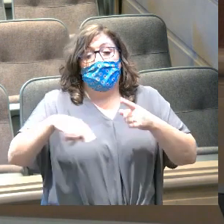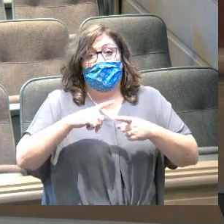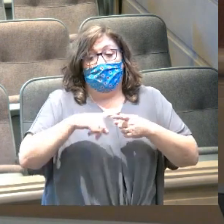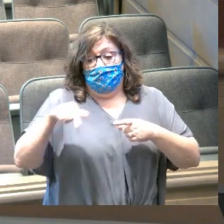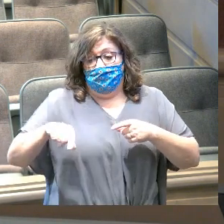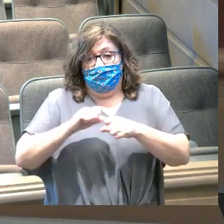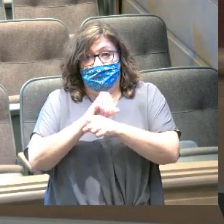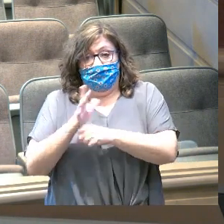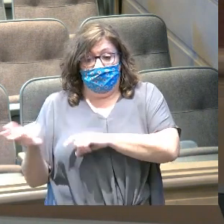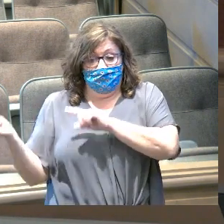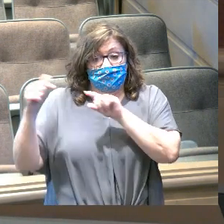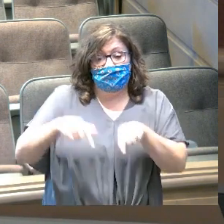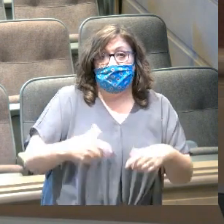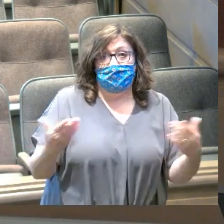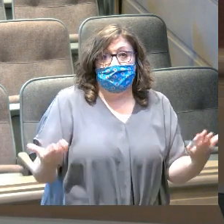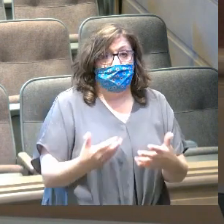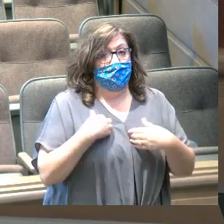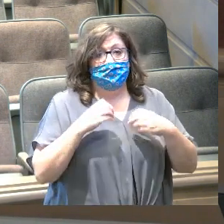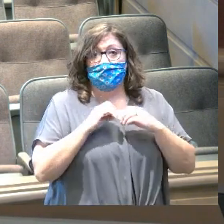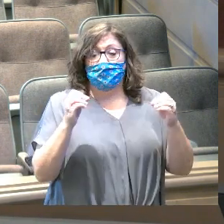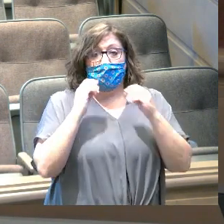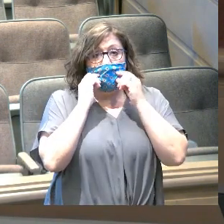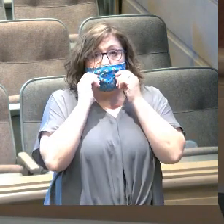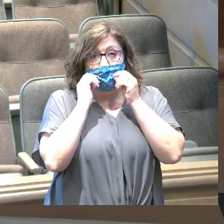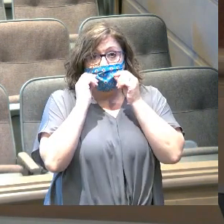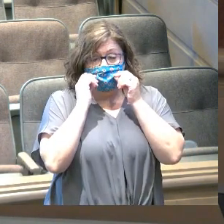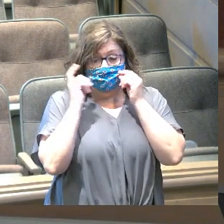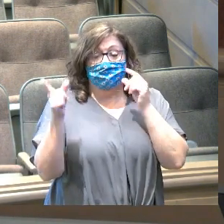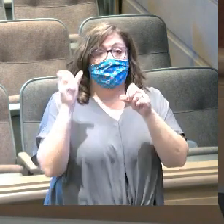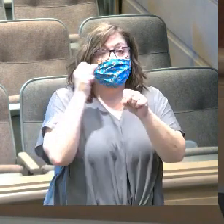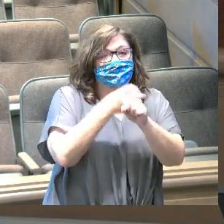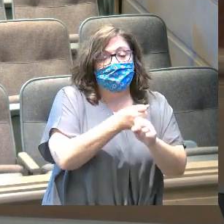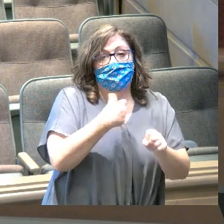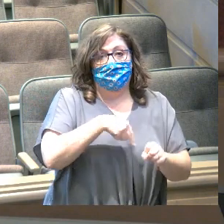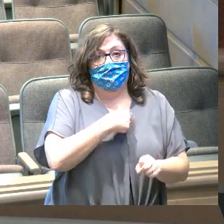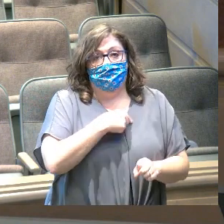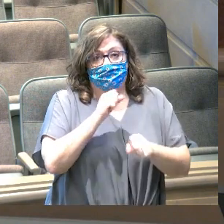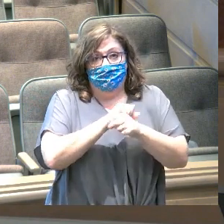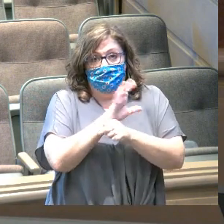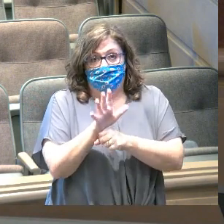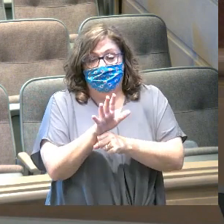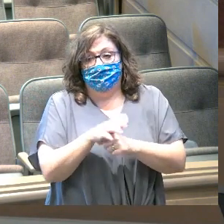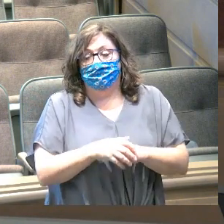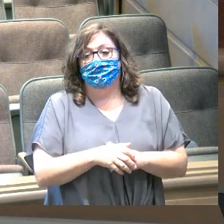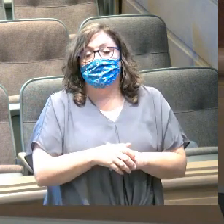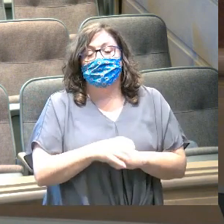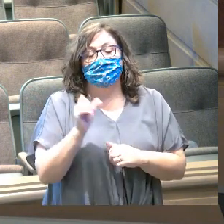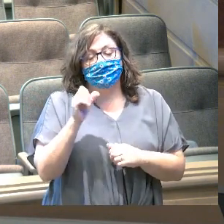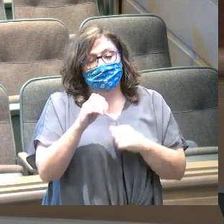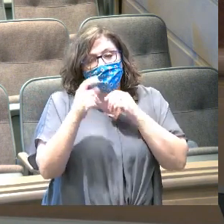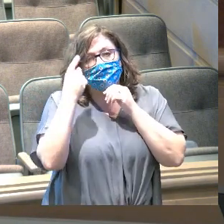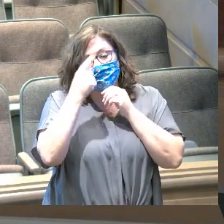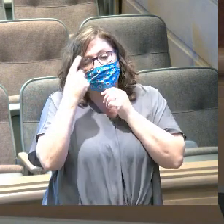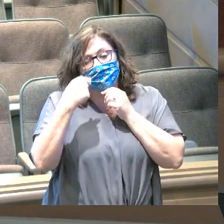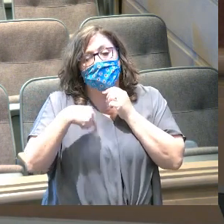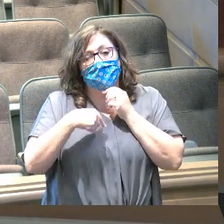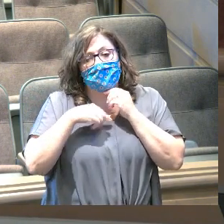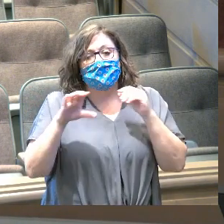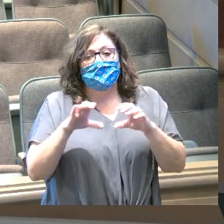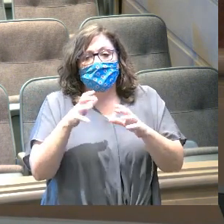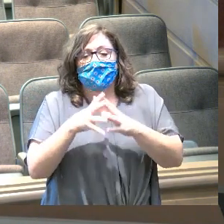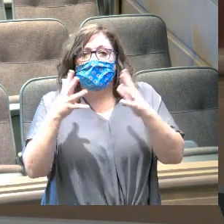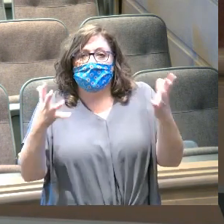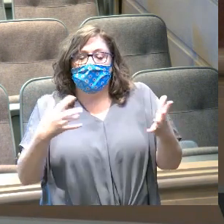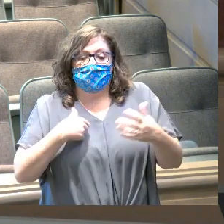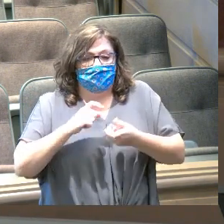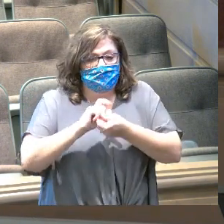us, moved amongst us, and attacked us. So we have a lot of things that have changed the culture of the way